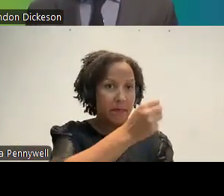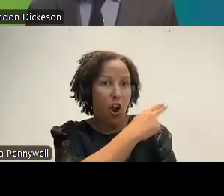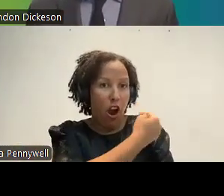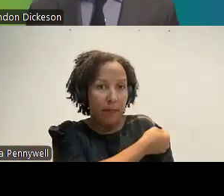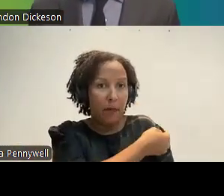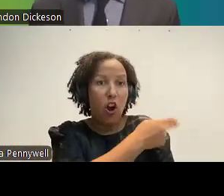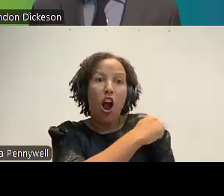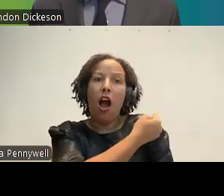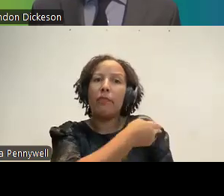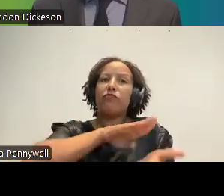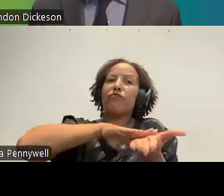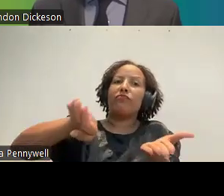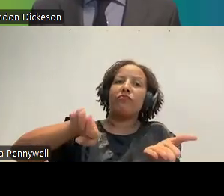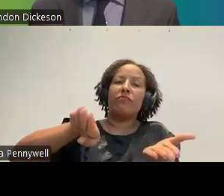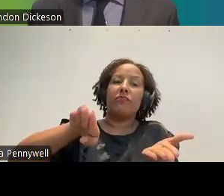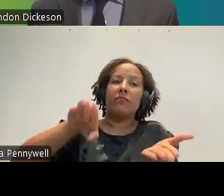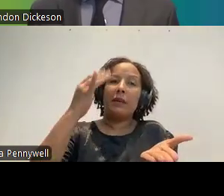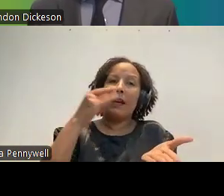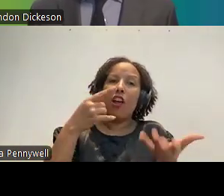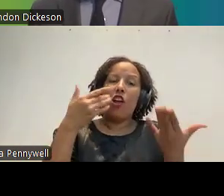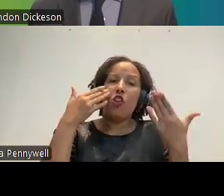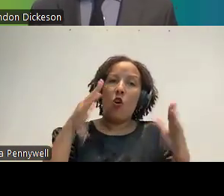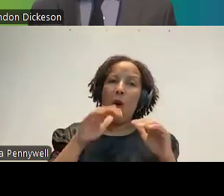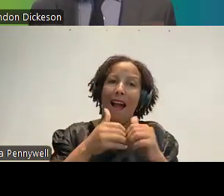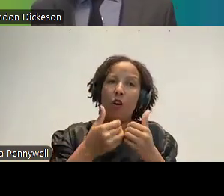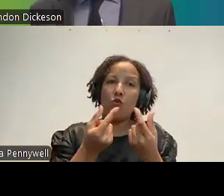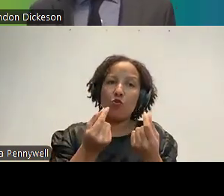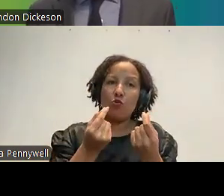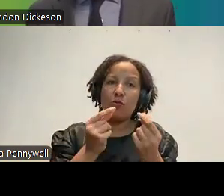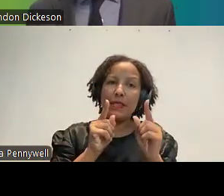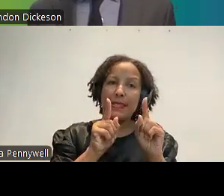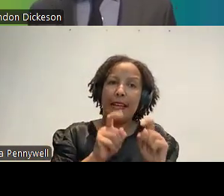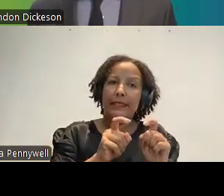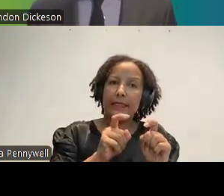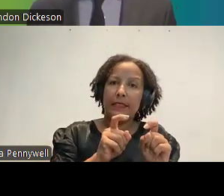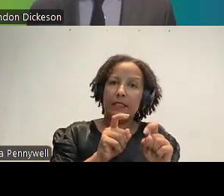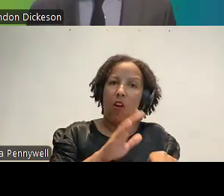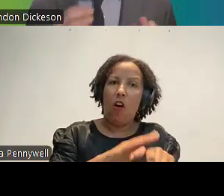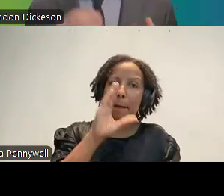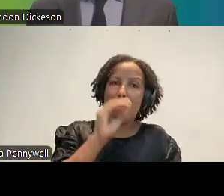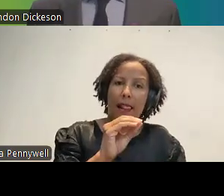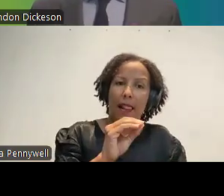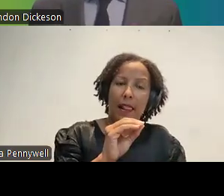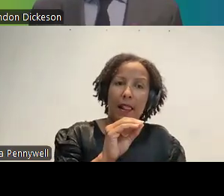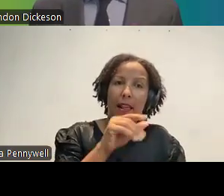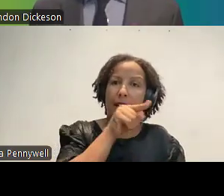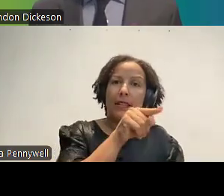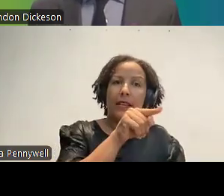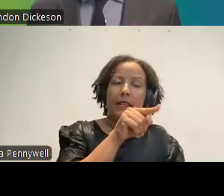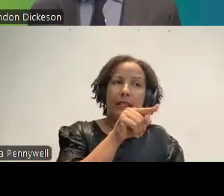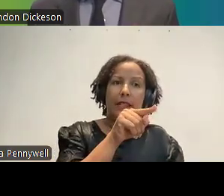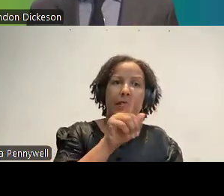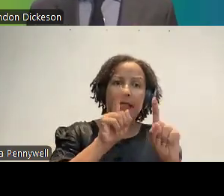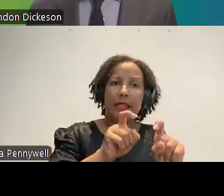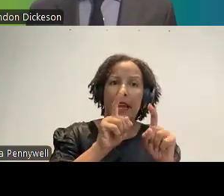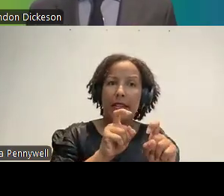because they didn't know how to do a SANE exam on a male. And, obviously I can't teach that. So we've identified that as a major gap